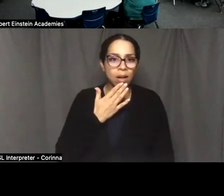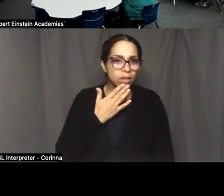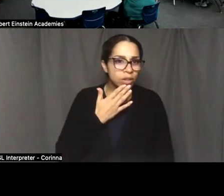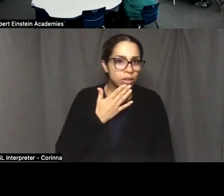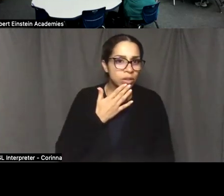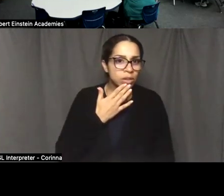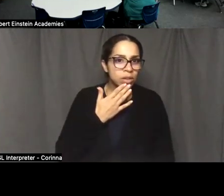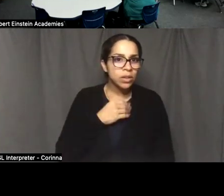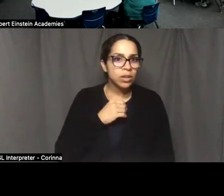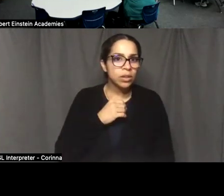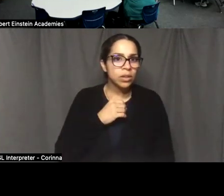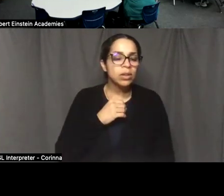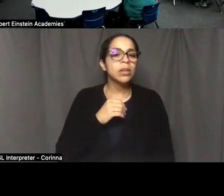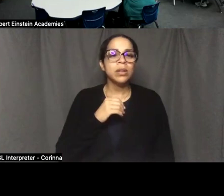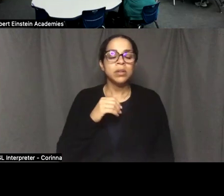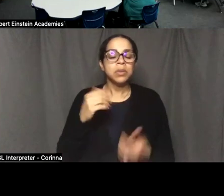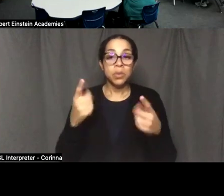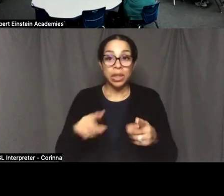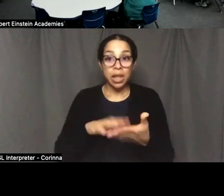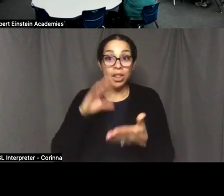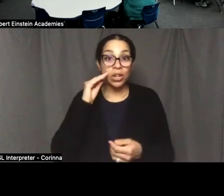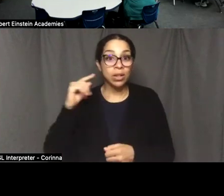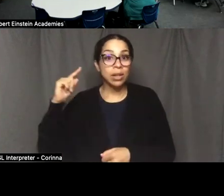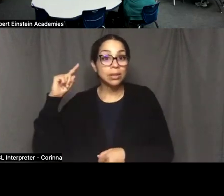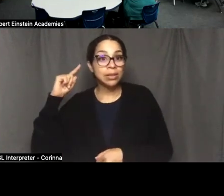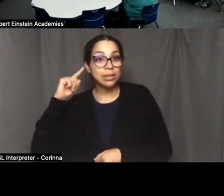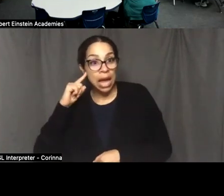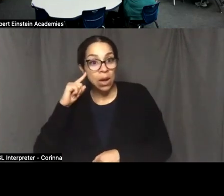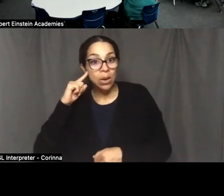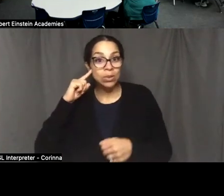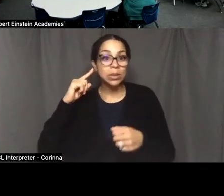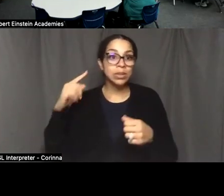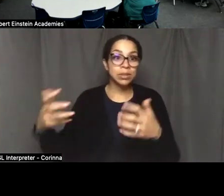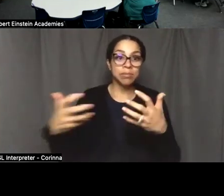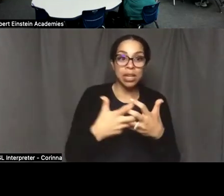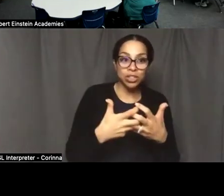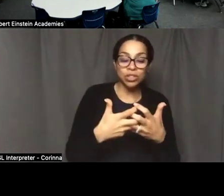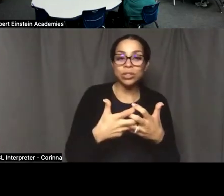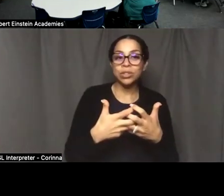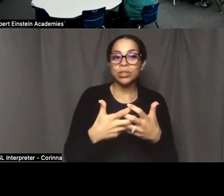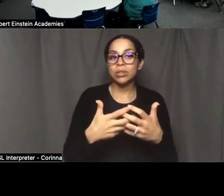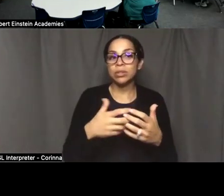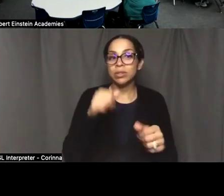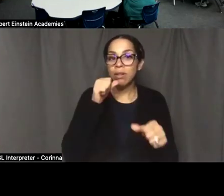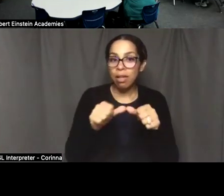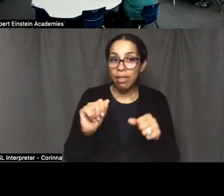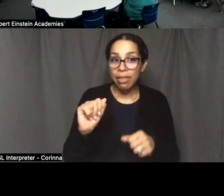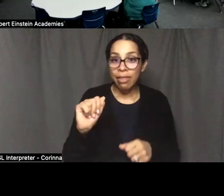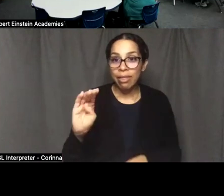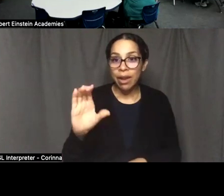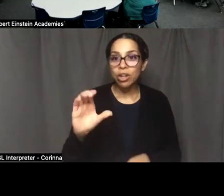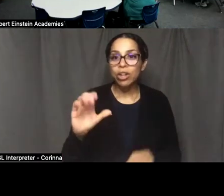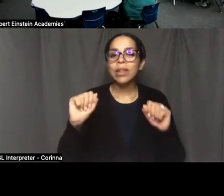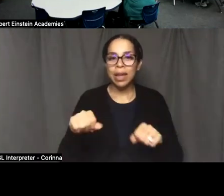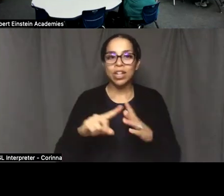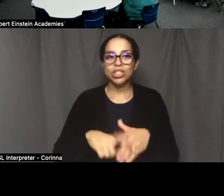can start really doing the work of reading, like saying the sounds in order to blend them into a word. We say blend.